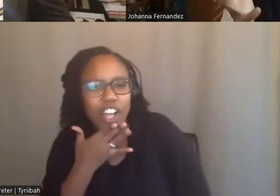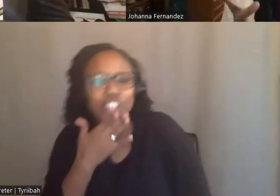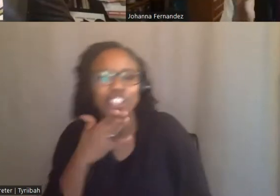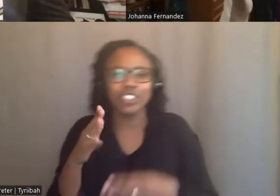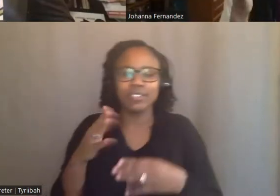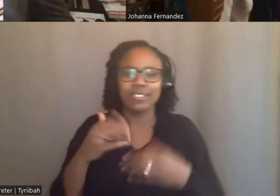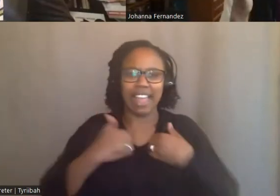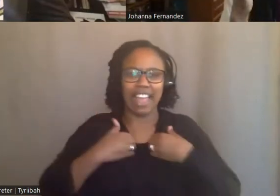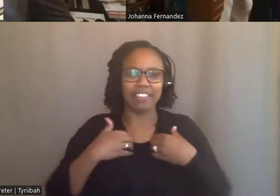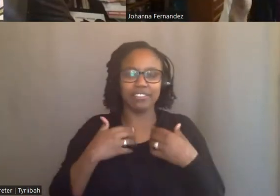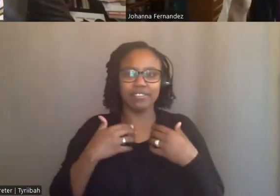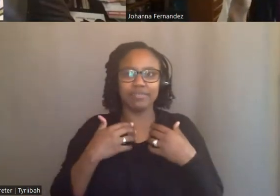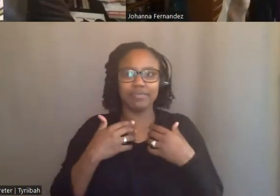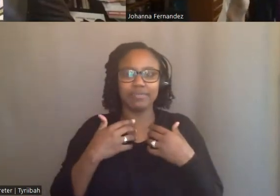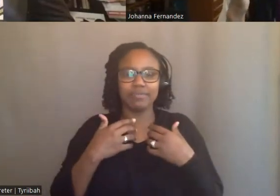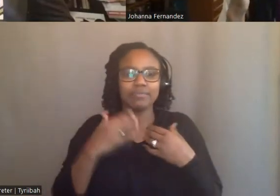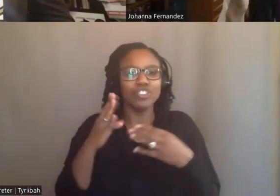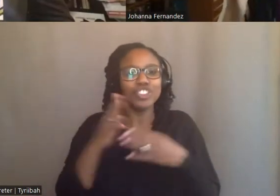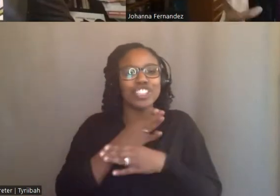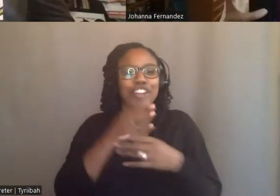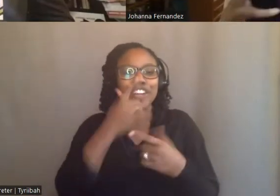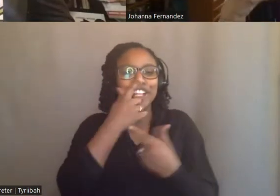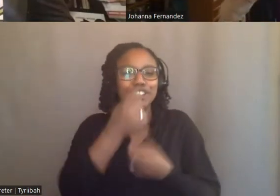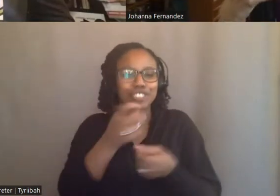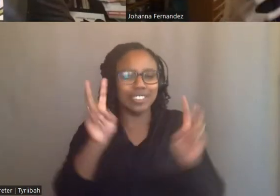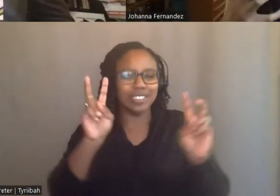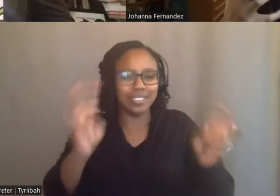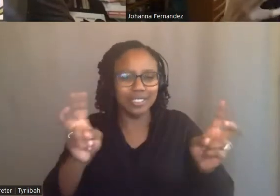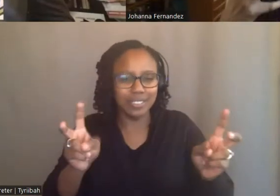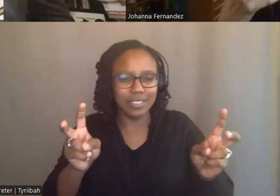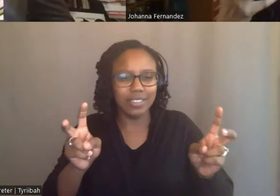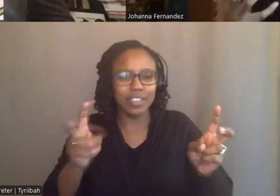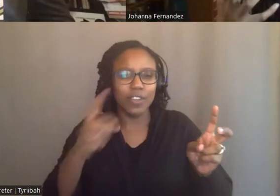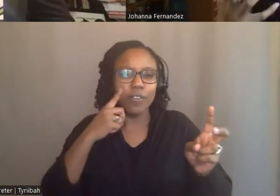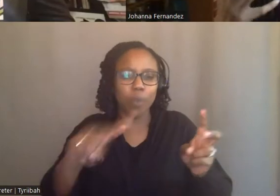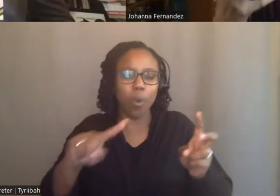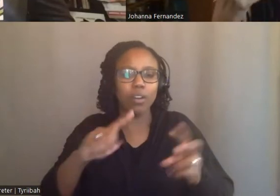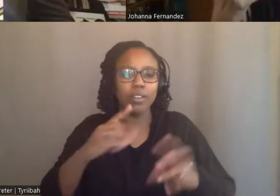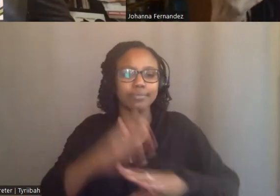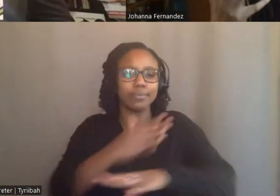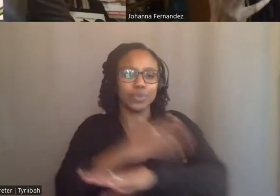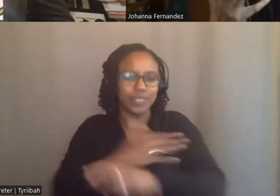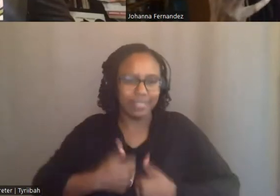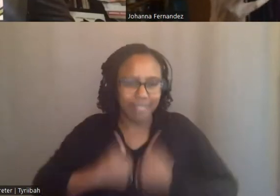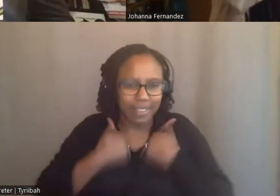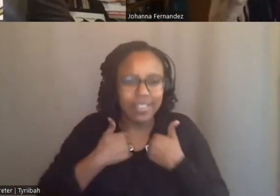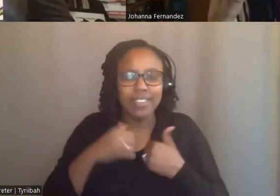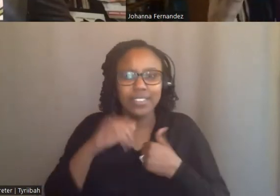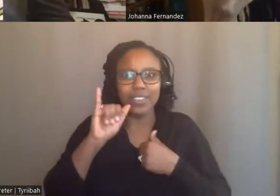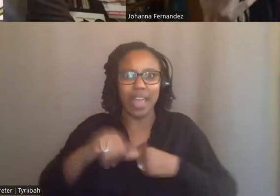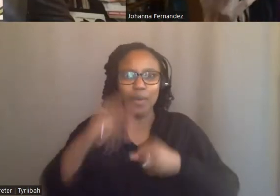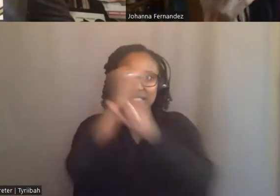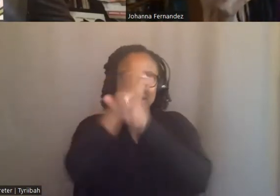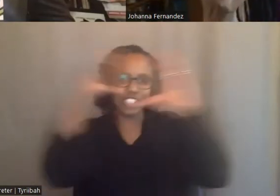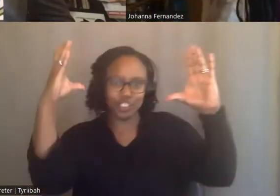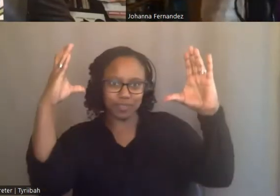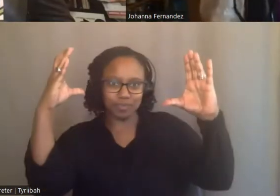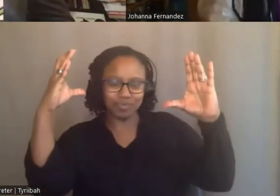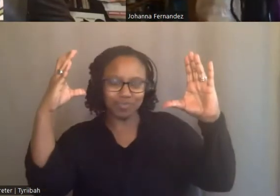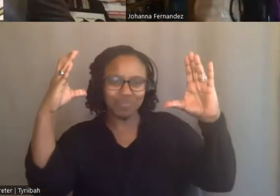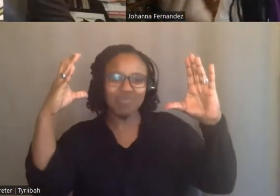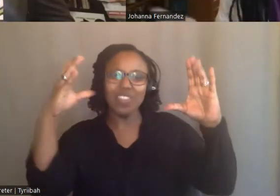it. Unfortunately, that vision, that dream was short-lived because Fred Hampton was